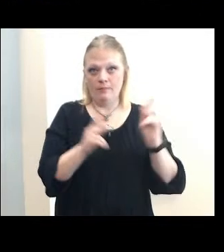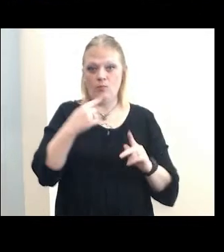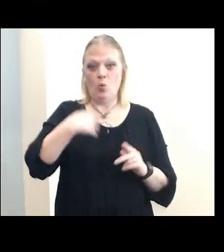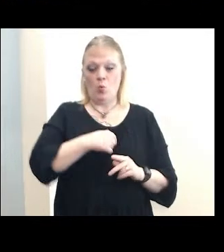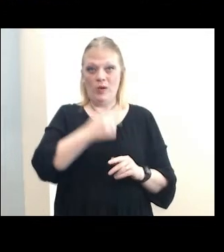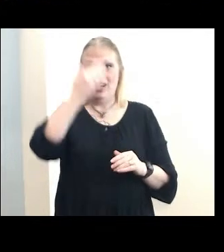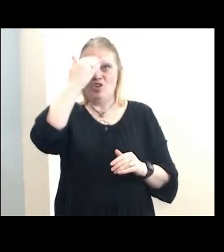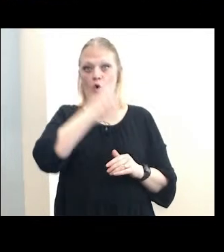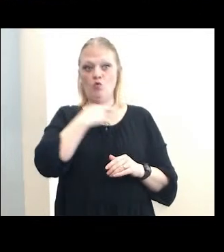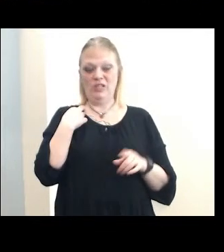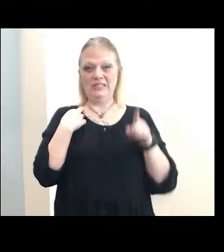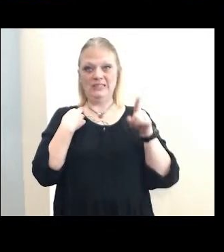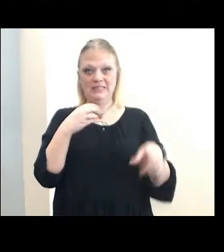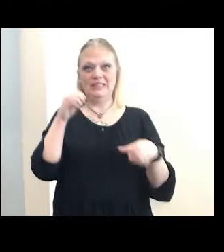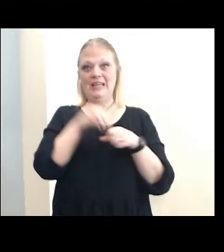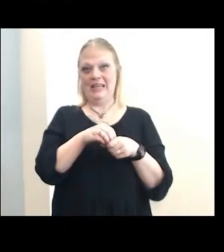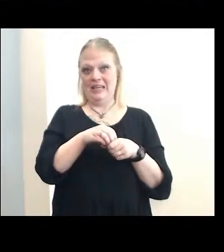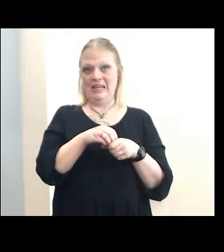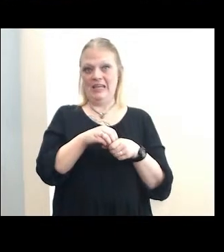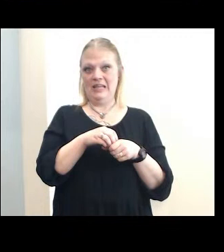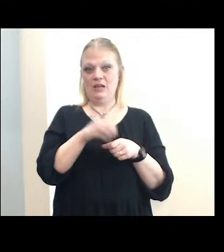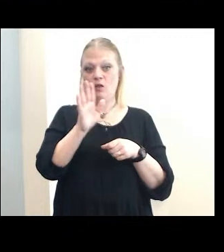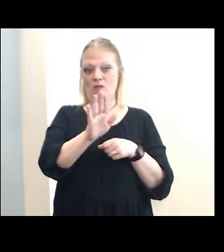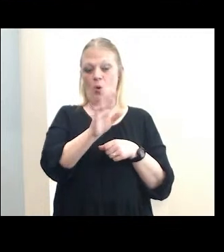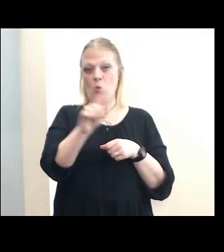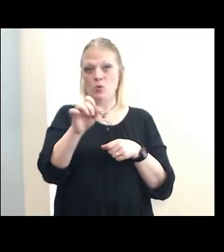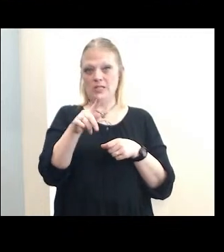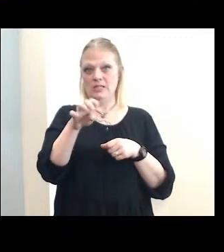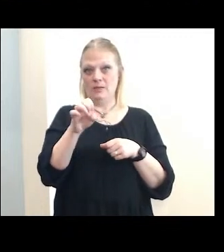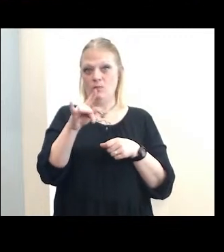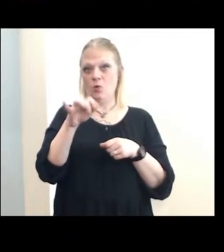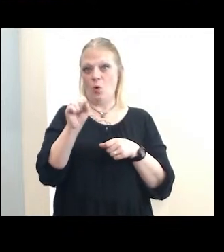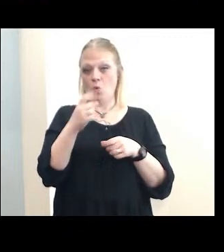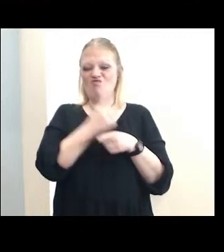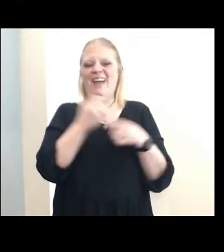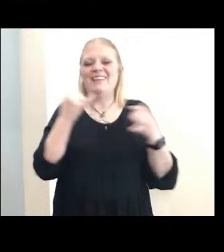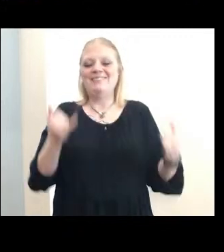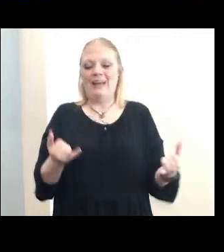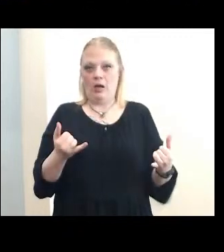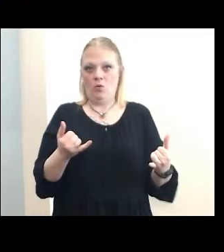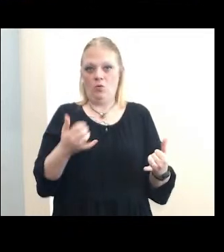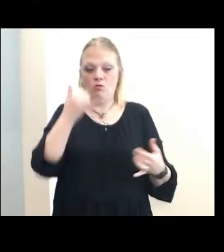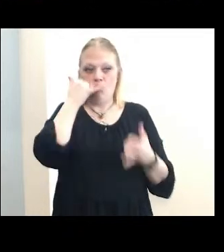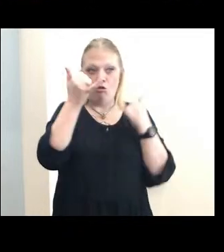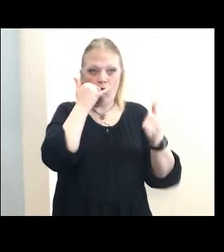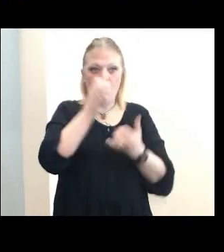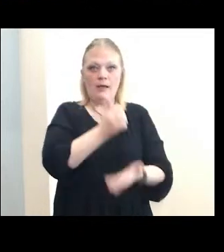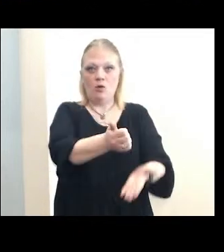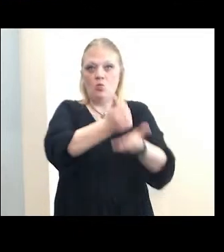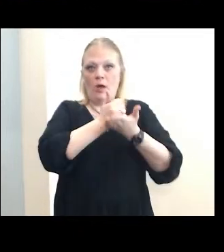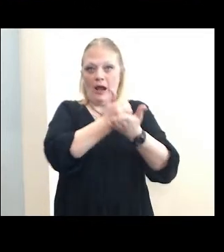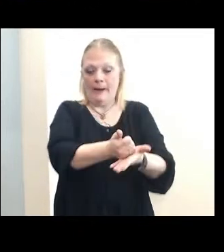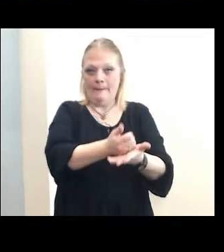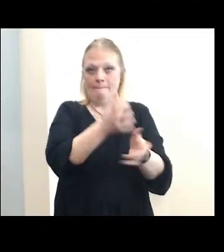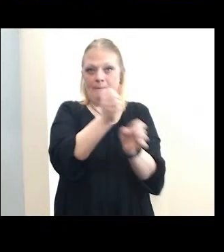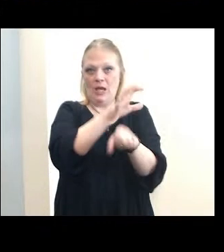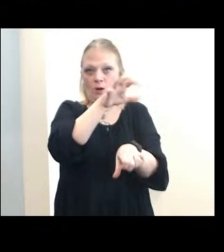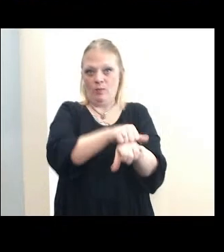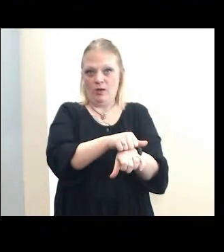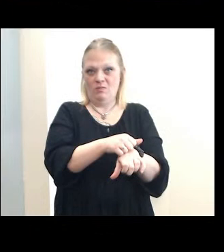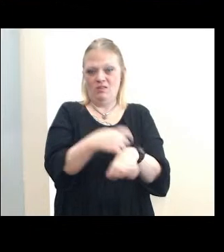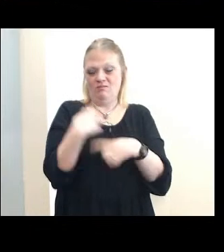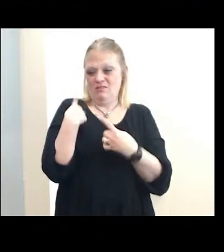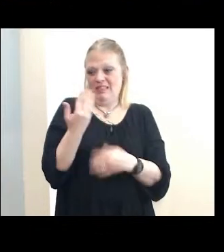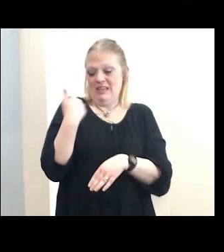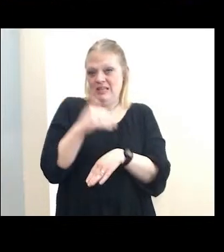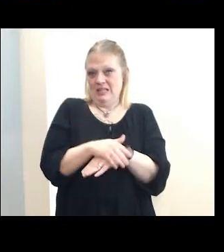know are at risk in these zip codes right now and helping them schedule appointments. Just since last night,